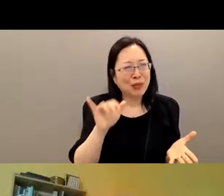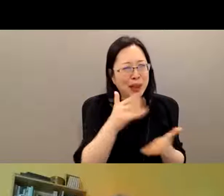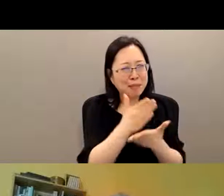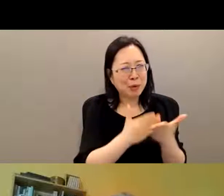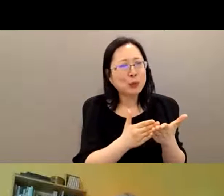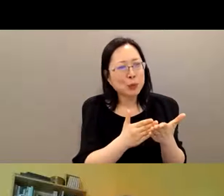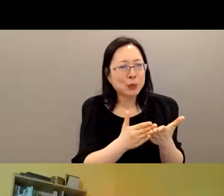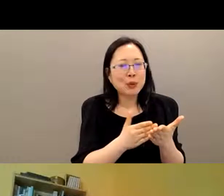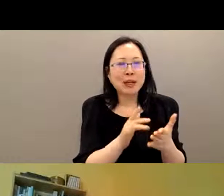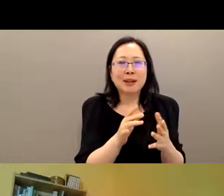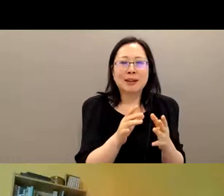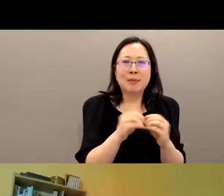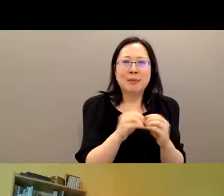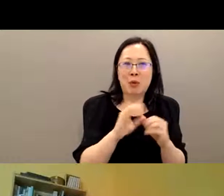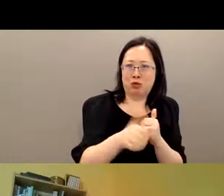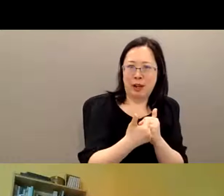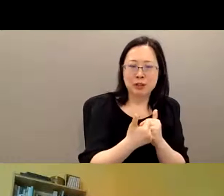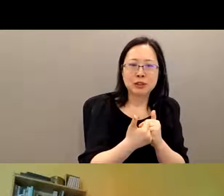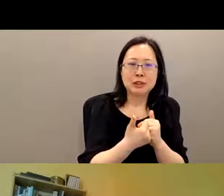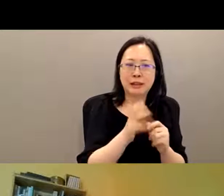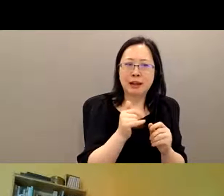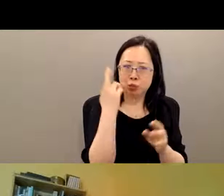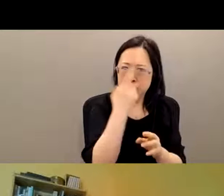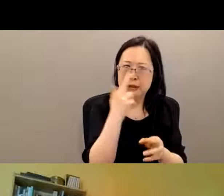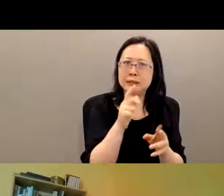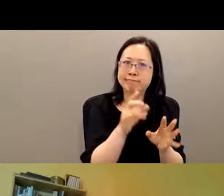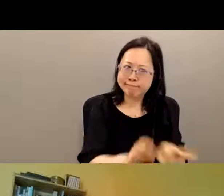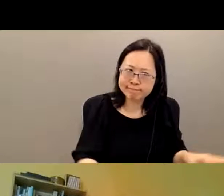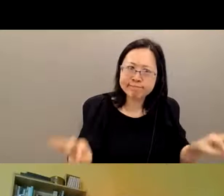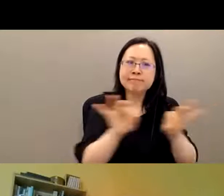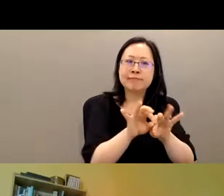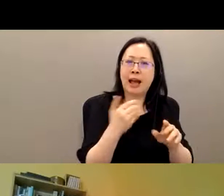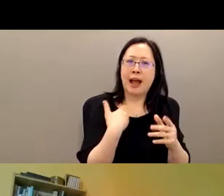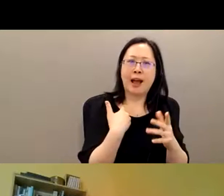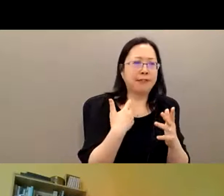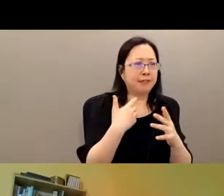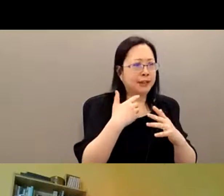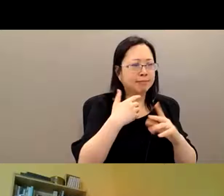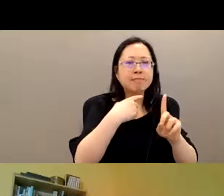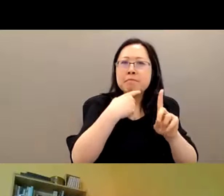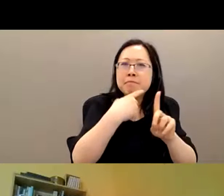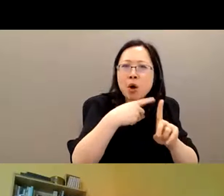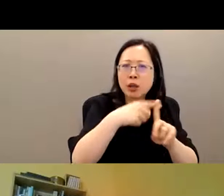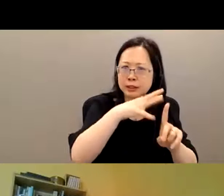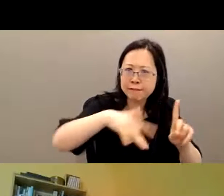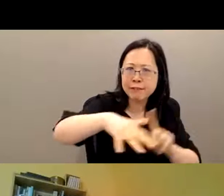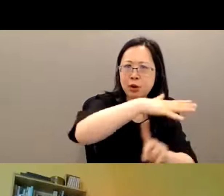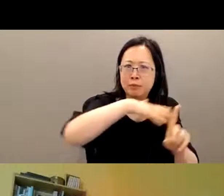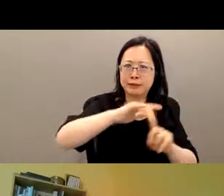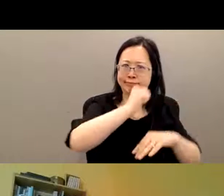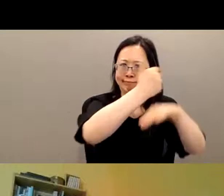really important that there is this positive environment that's created.